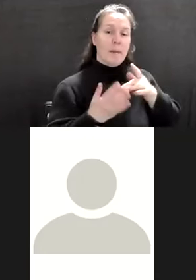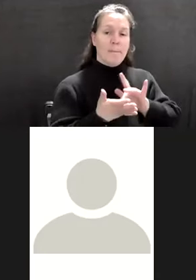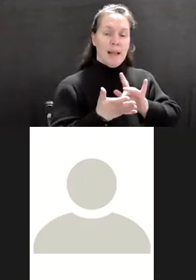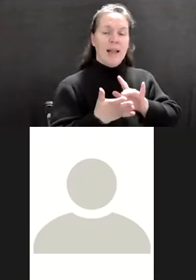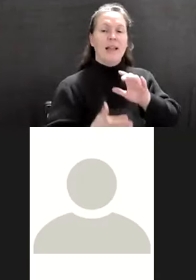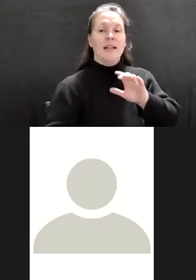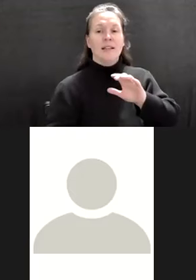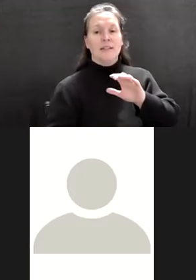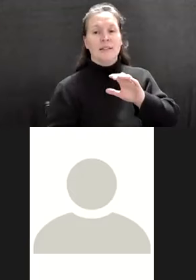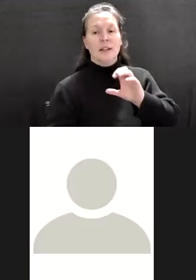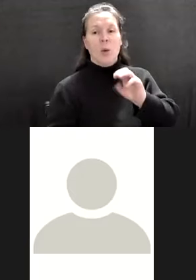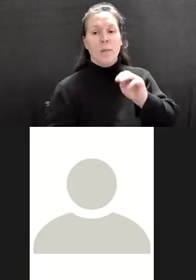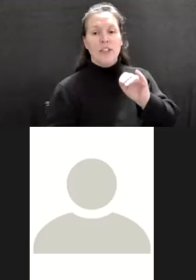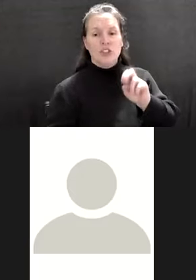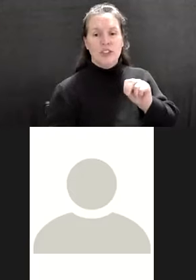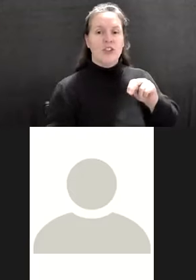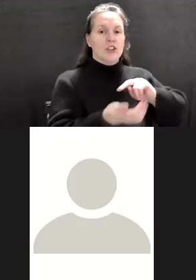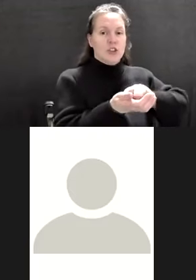commission.